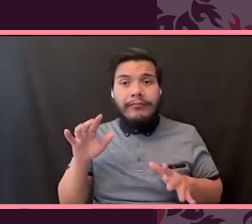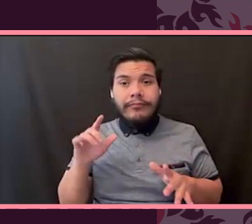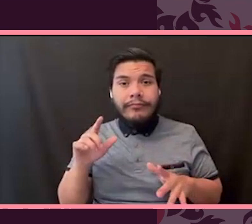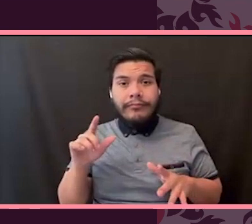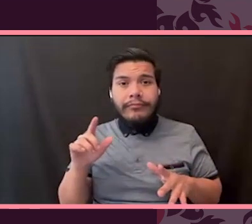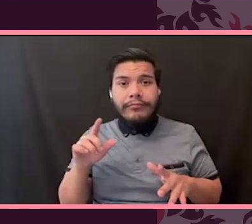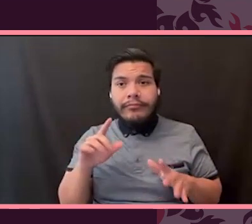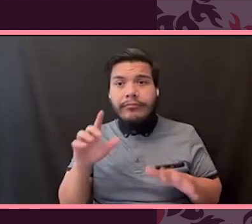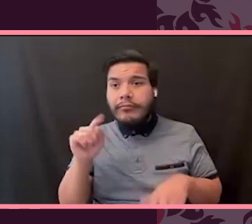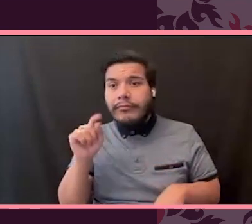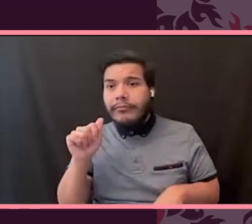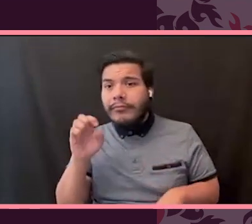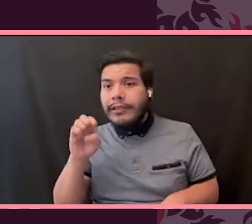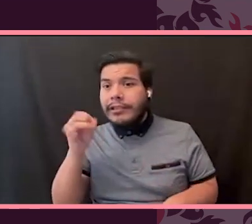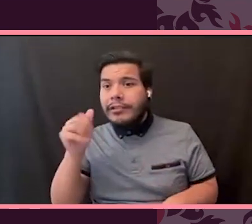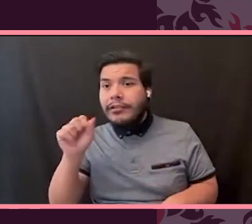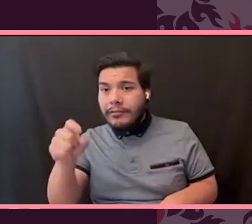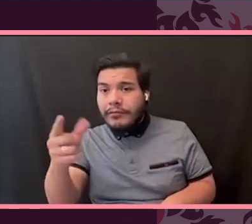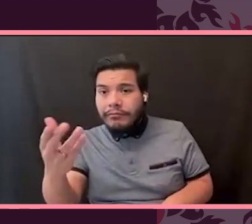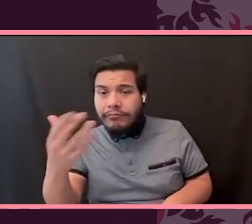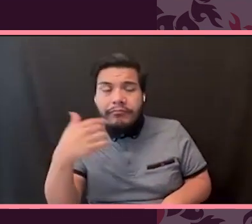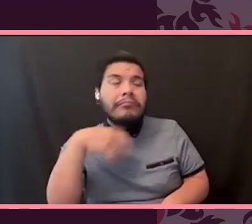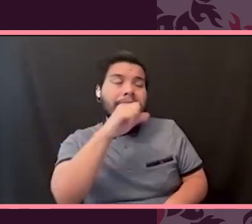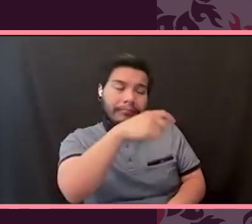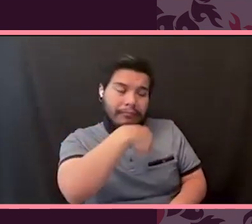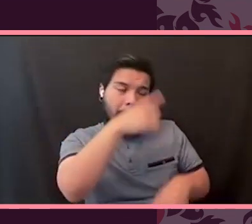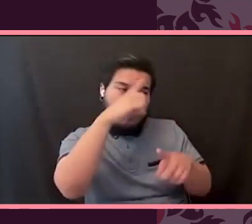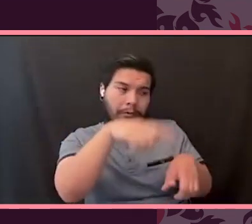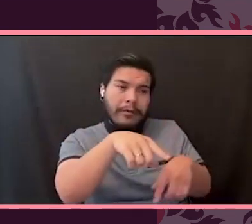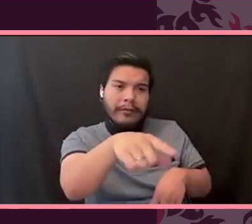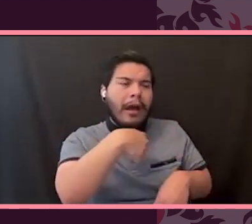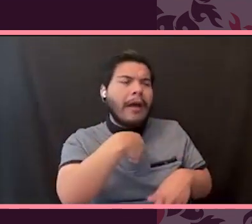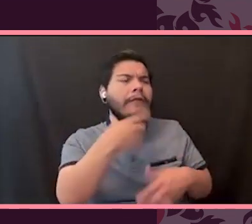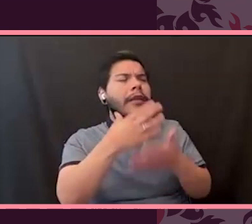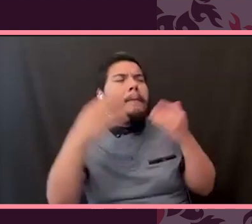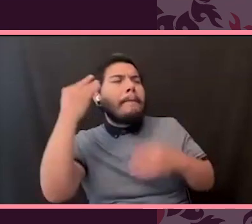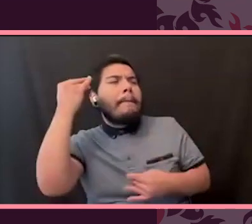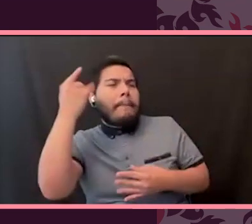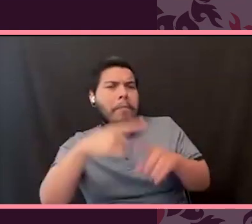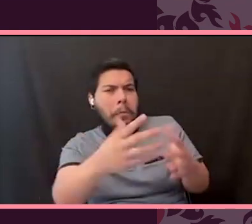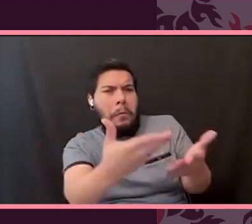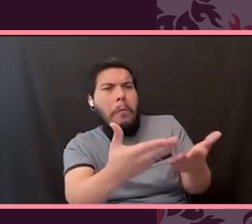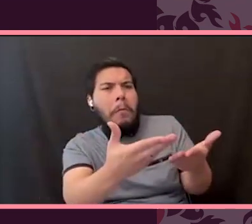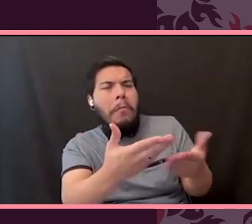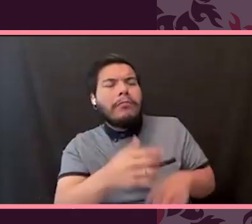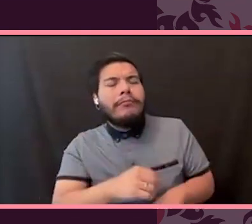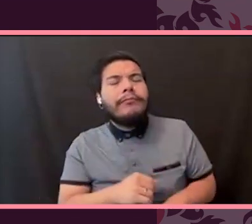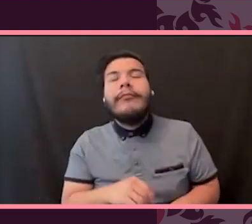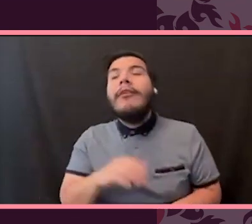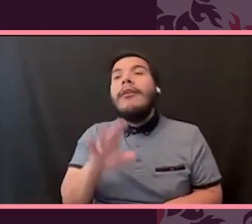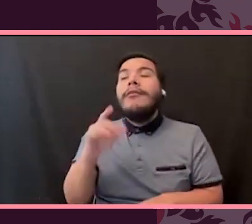Say again, This- Taejas? I just wanted to say I agree with that. I have some thoughts, but I'll let you finish. I was just going to say something random.